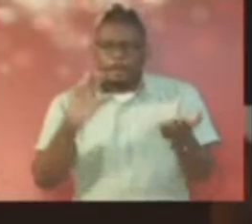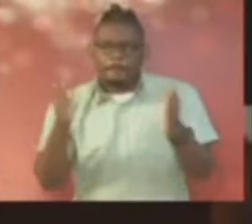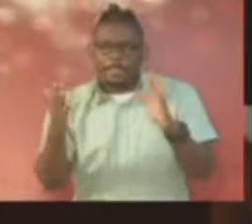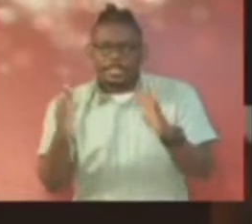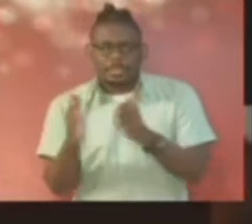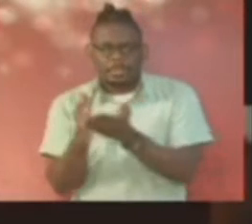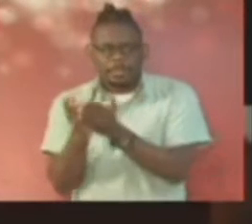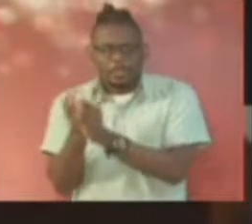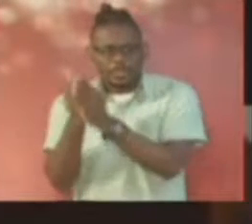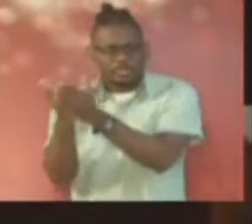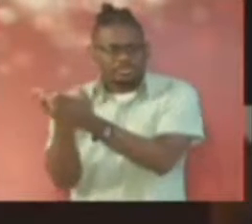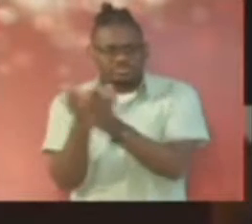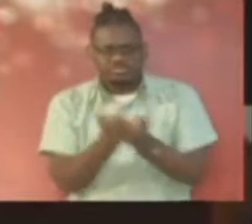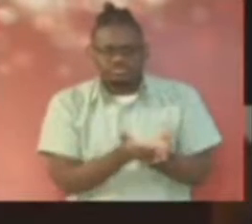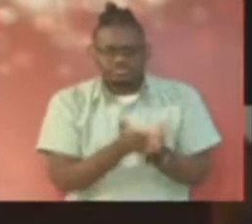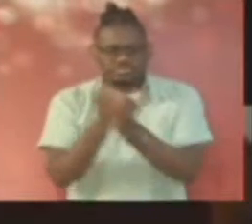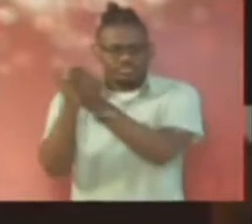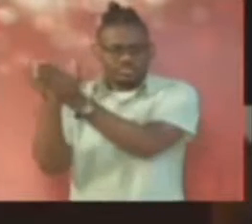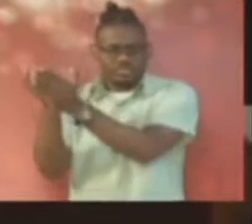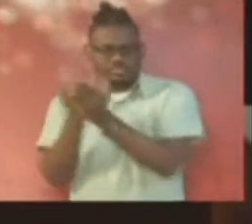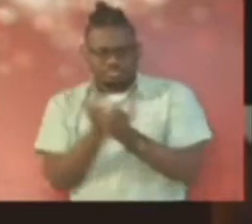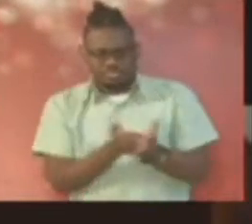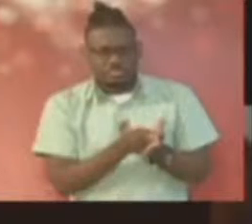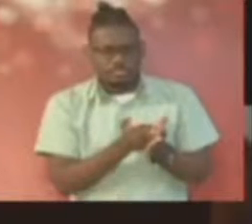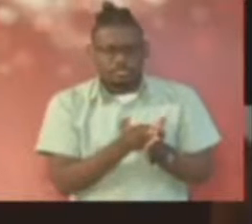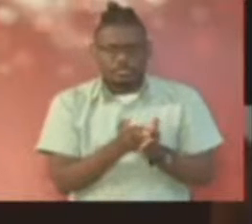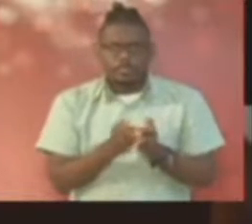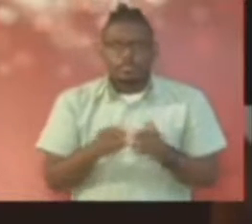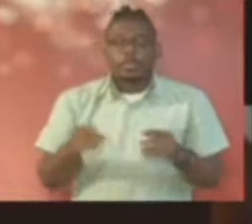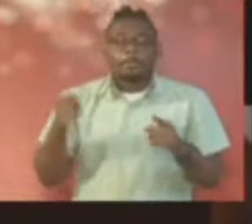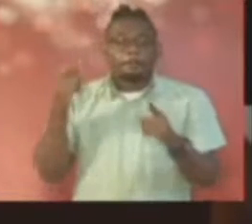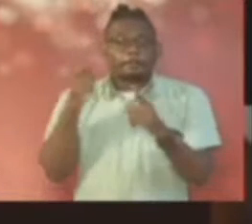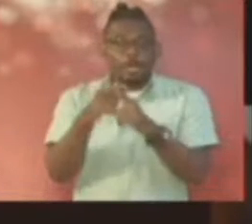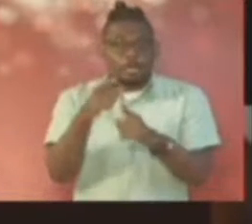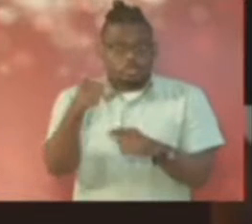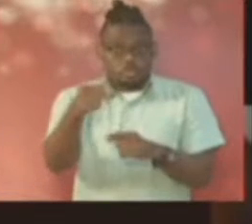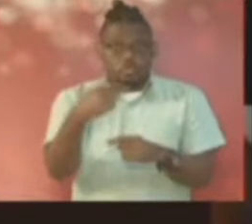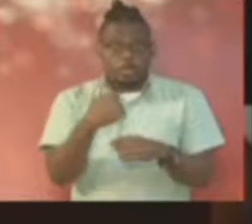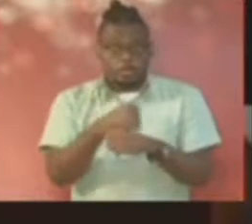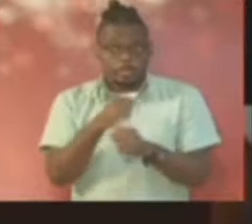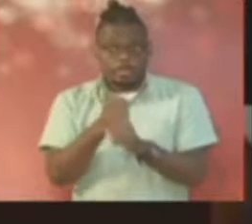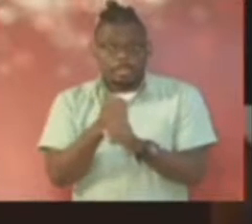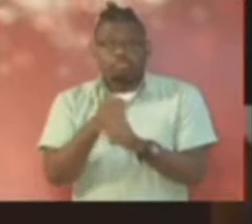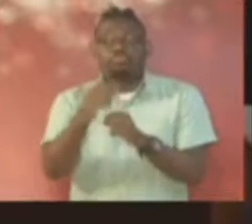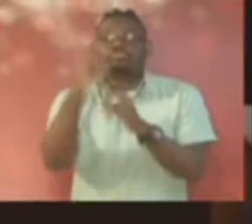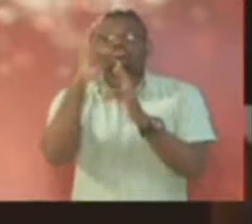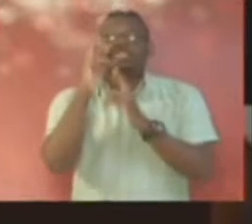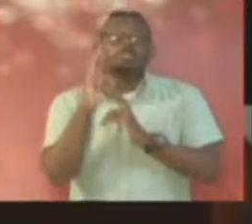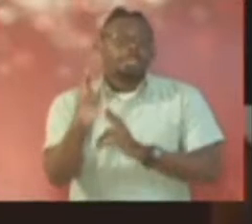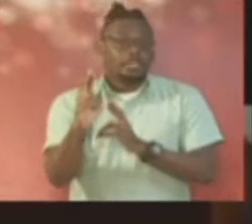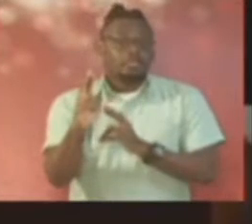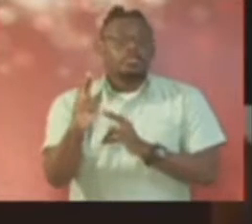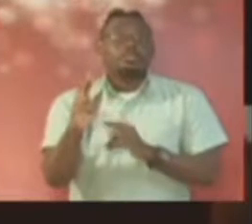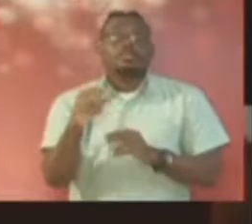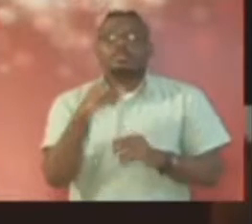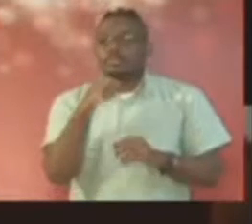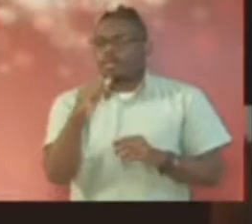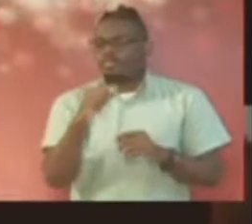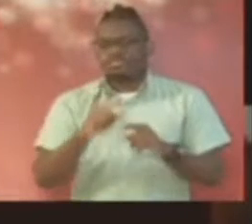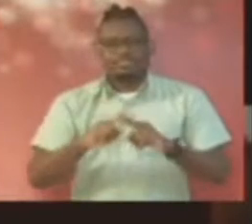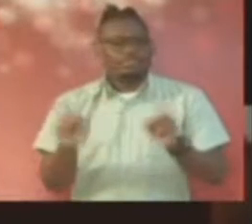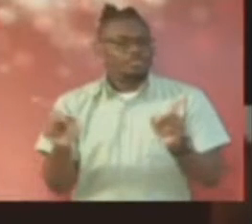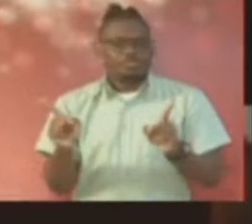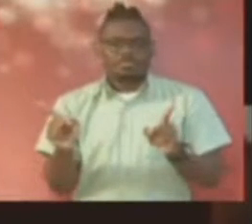on which I'm applying my argument. And the point that you have made, Dr. I.A.N., with the greatest of respect, is not very much different in respect, because we don't do